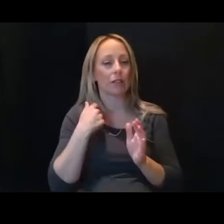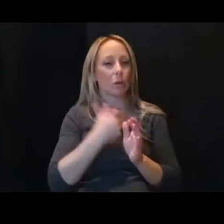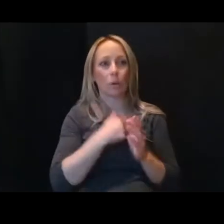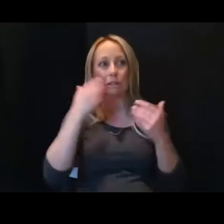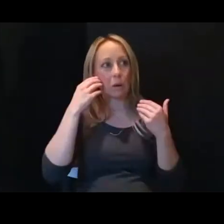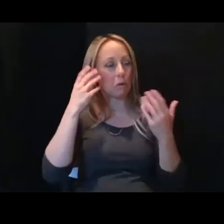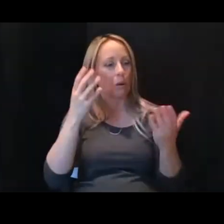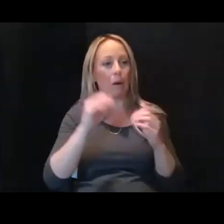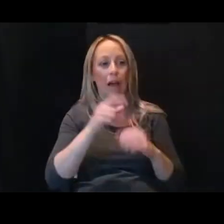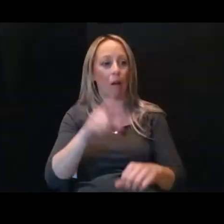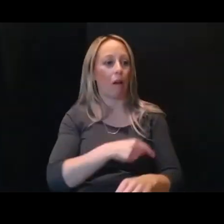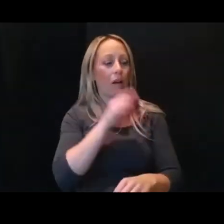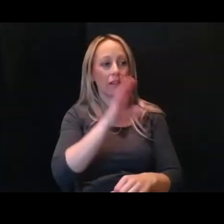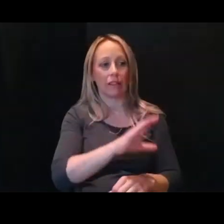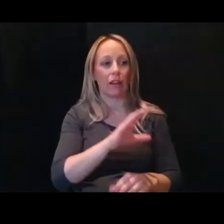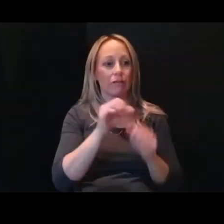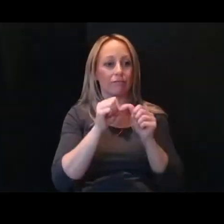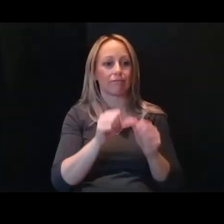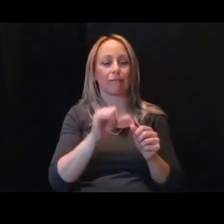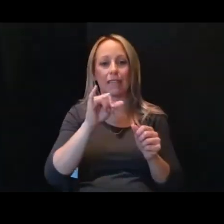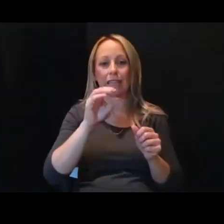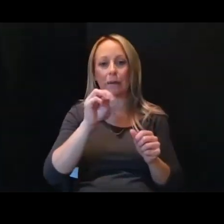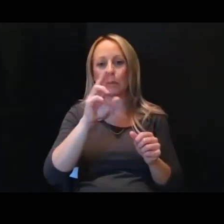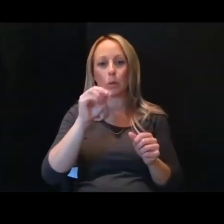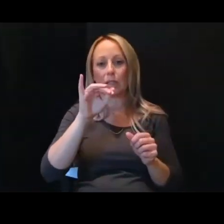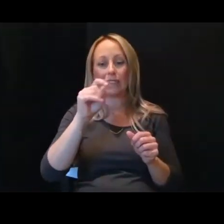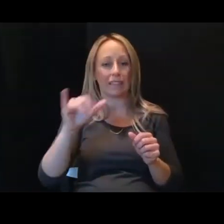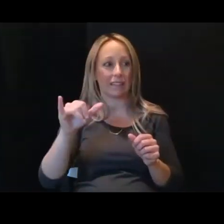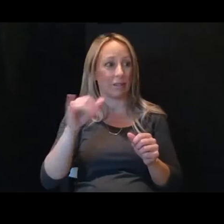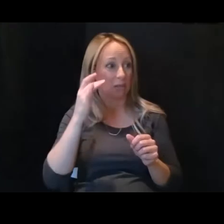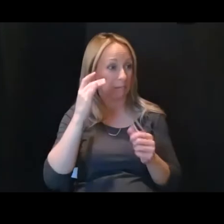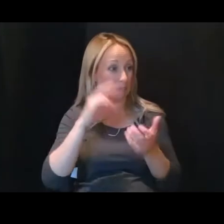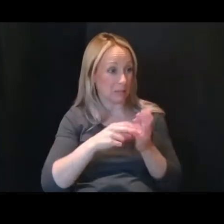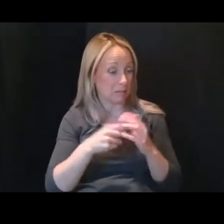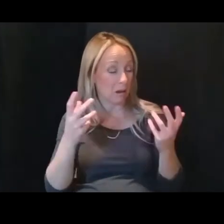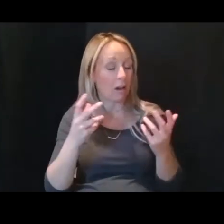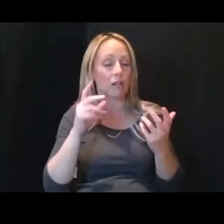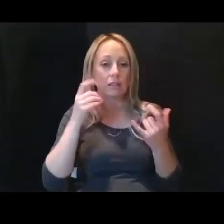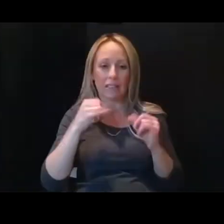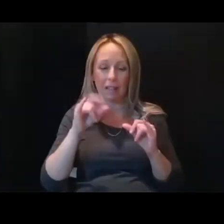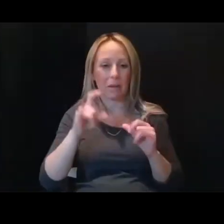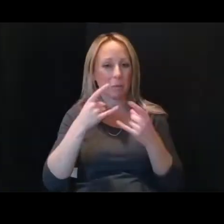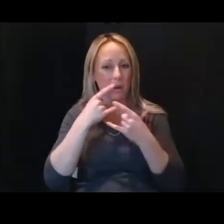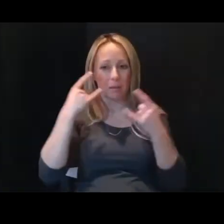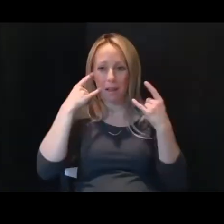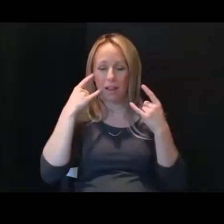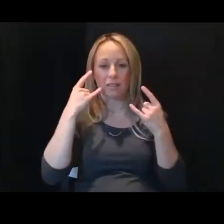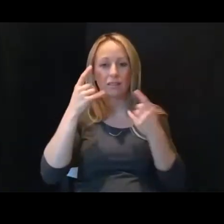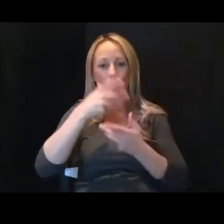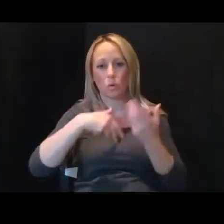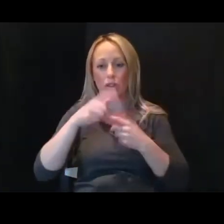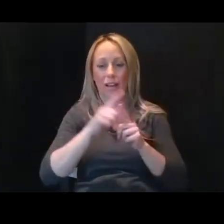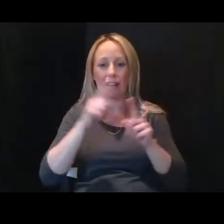long their immunity is, that they still need to wear a mask, socially isolate, and wash their